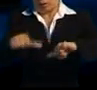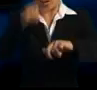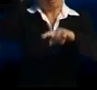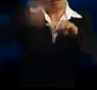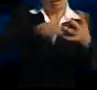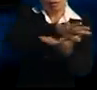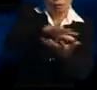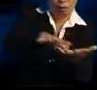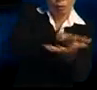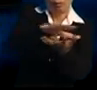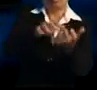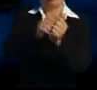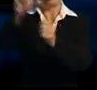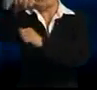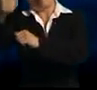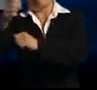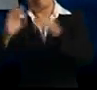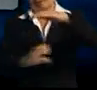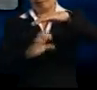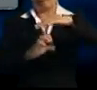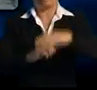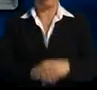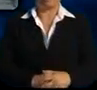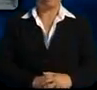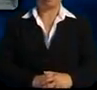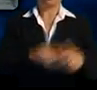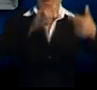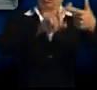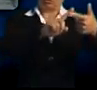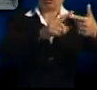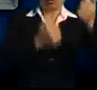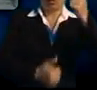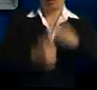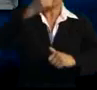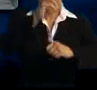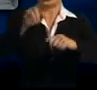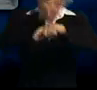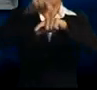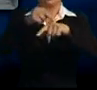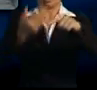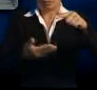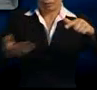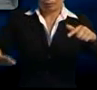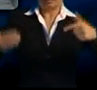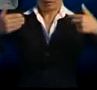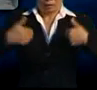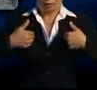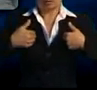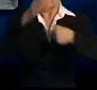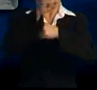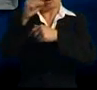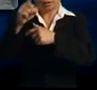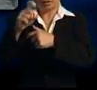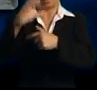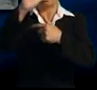cannot combine with other elements. Number two, most of the natural compounds exist